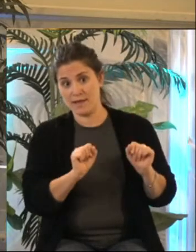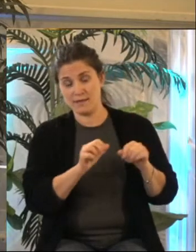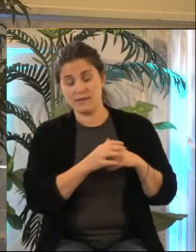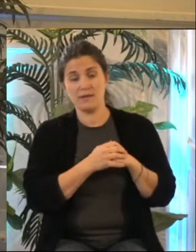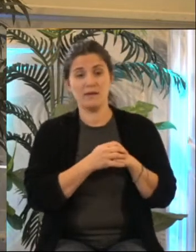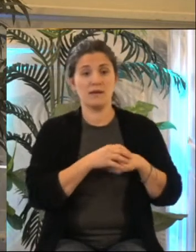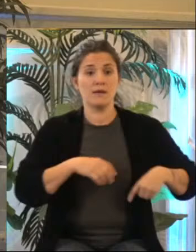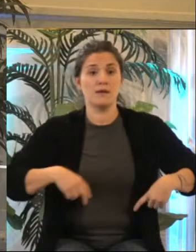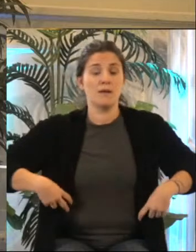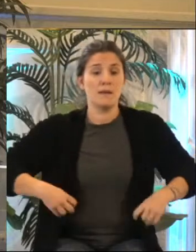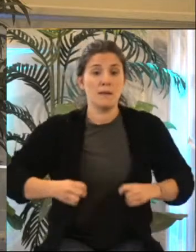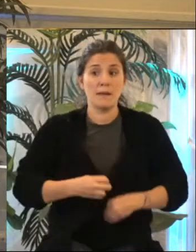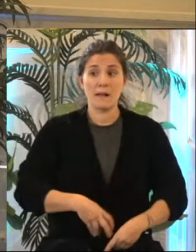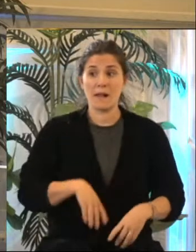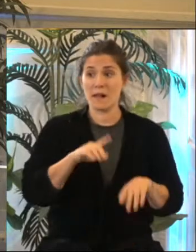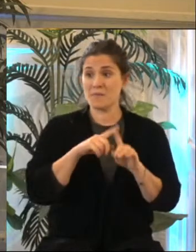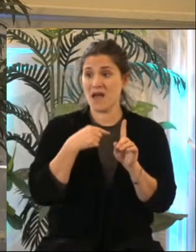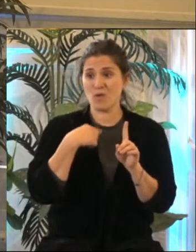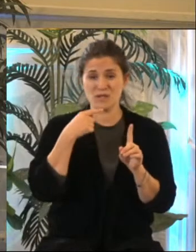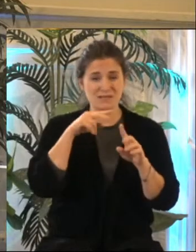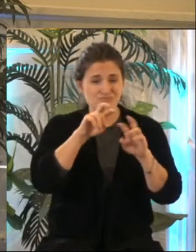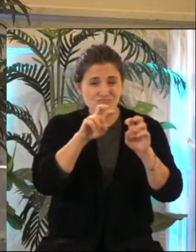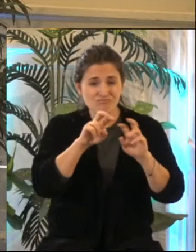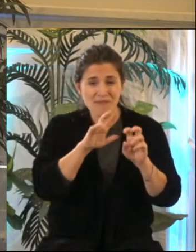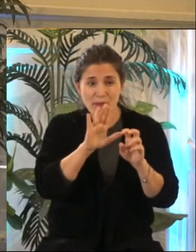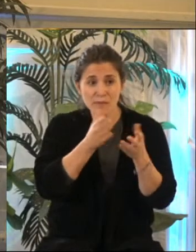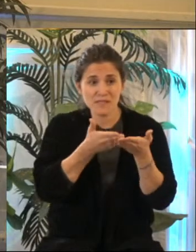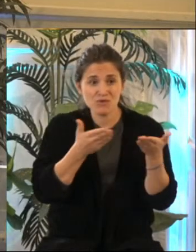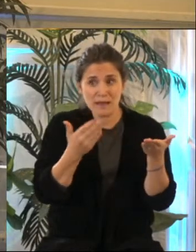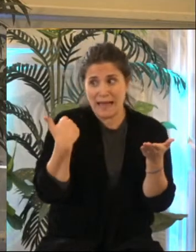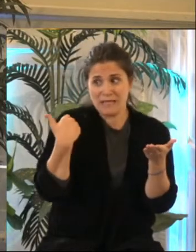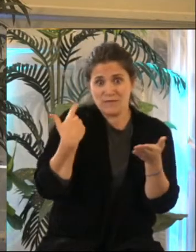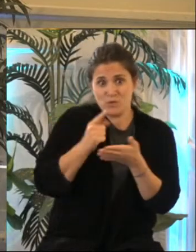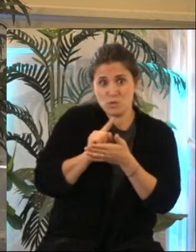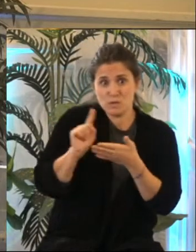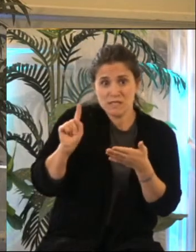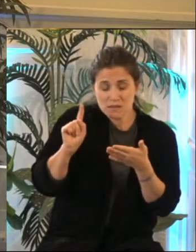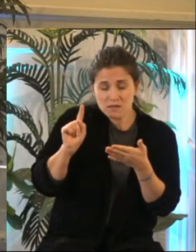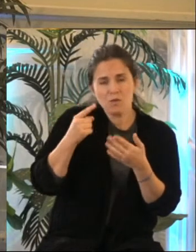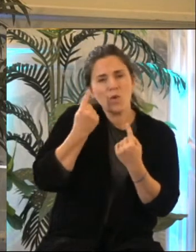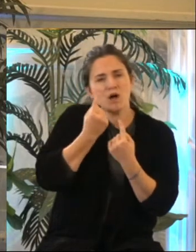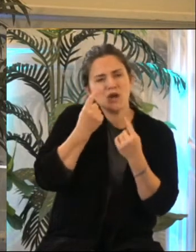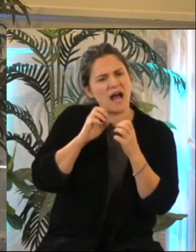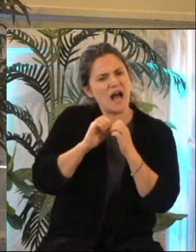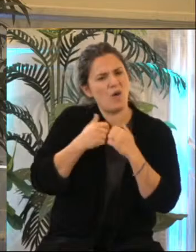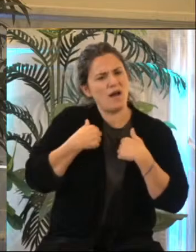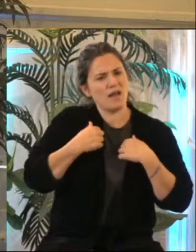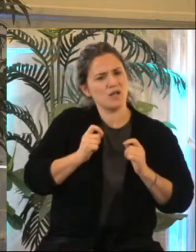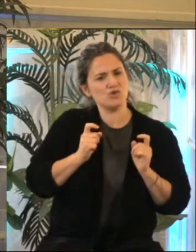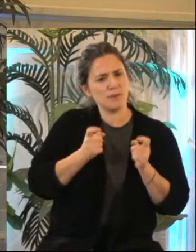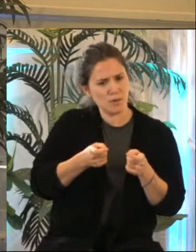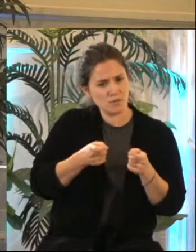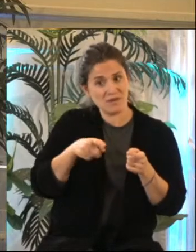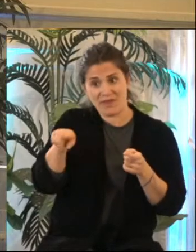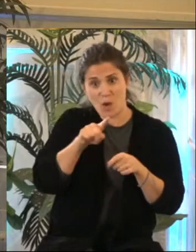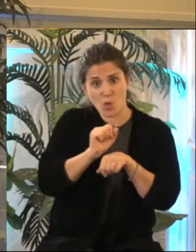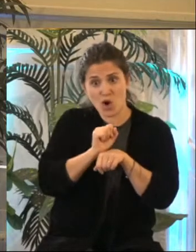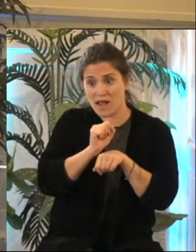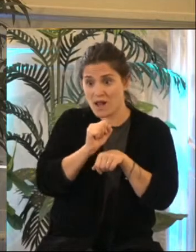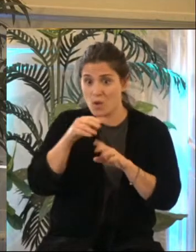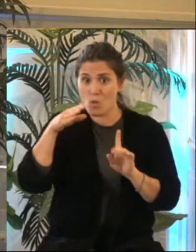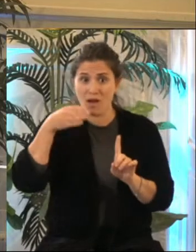just delving into some of their materials in the last few weeks, thinking about how I can contribute. And they're working on